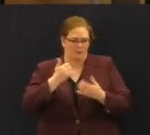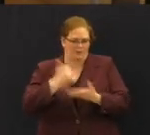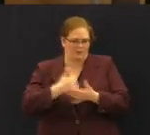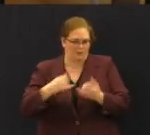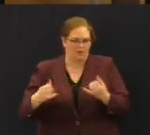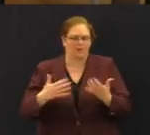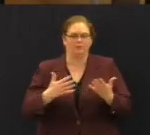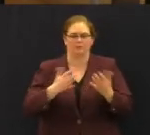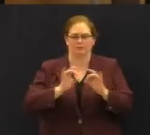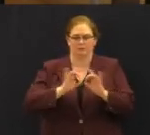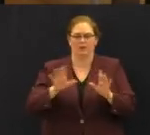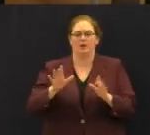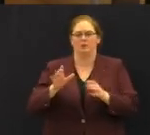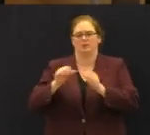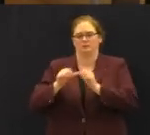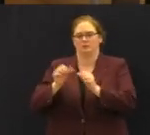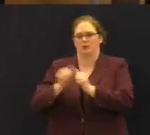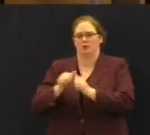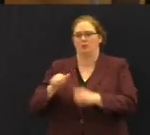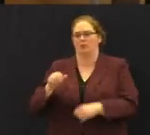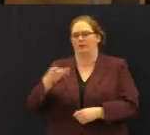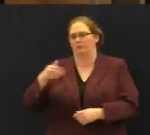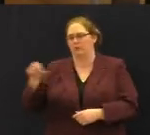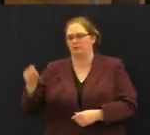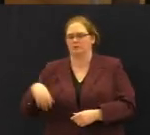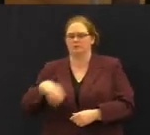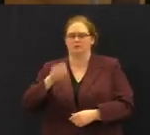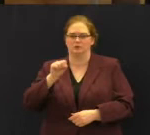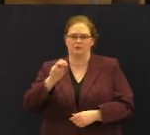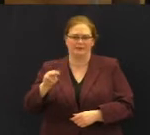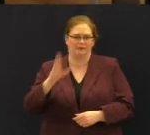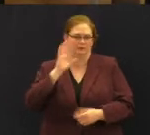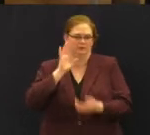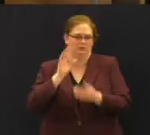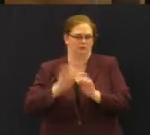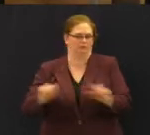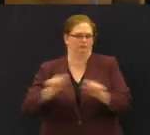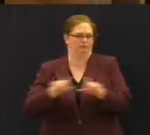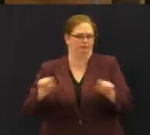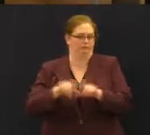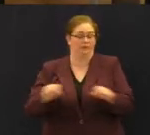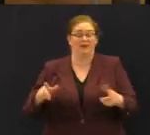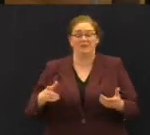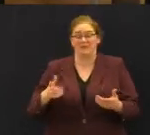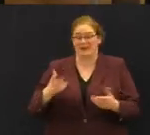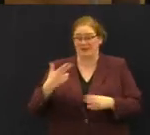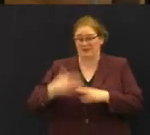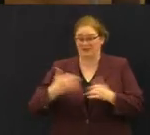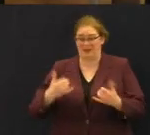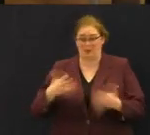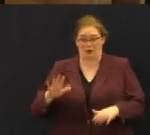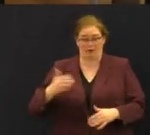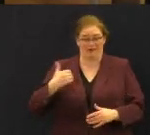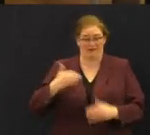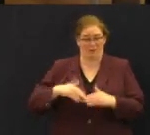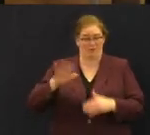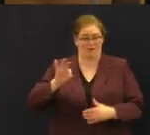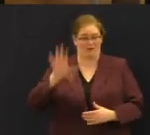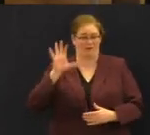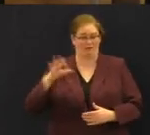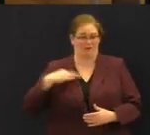continue to work with the press and through social media to advertise. But as I mentioned, right now with over 900 applications